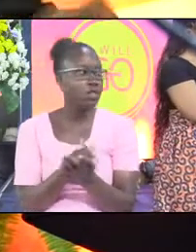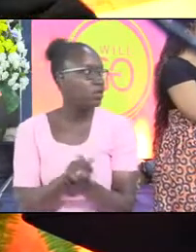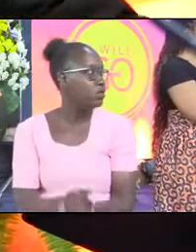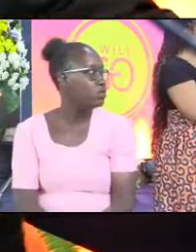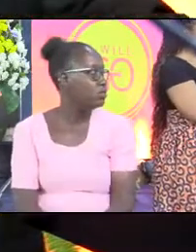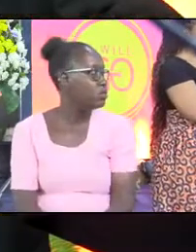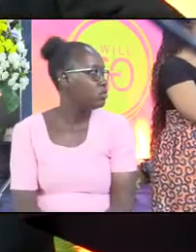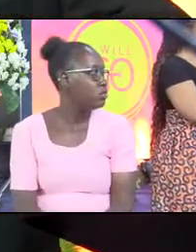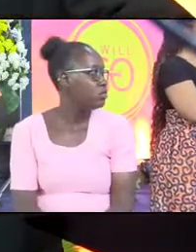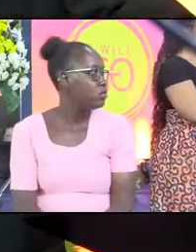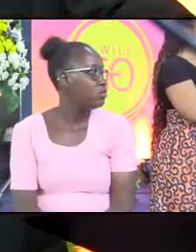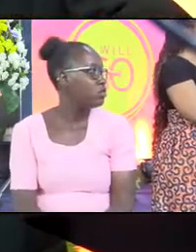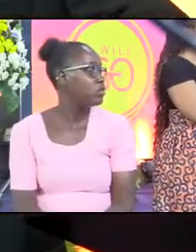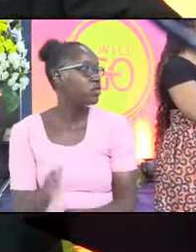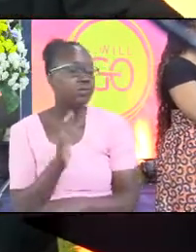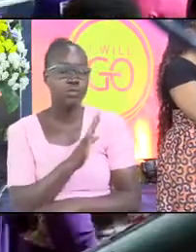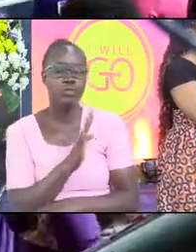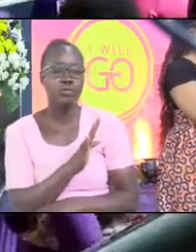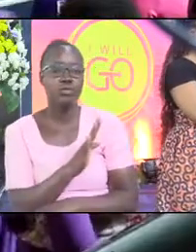before I'm done, this afternoon,